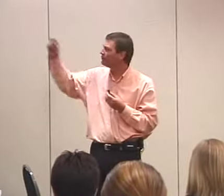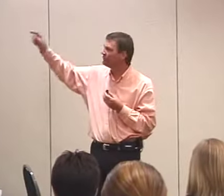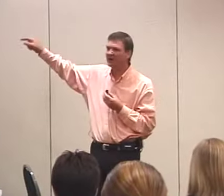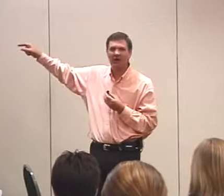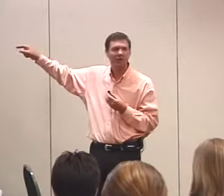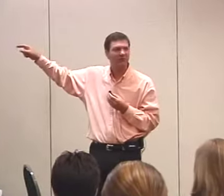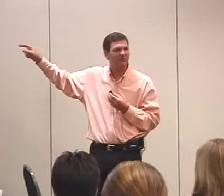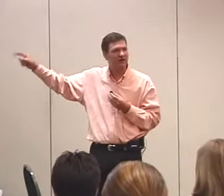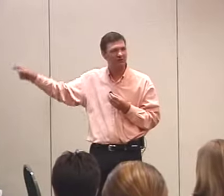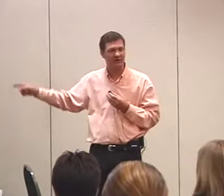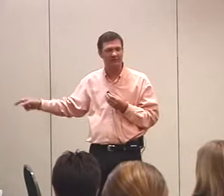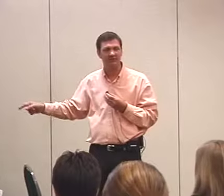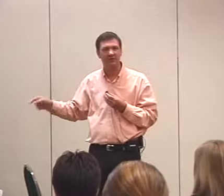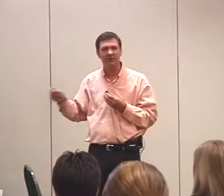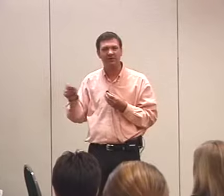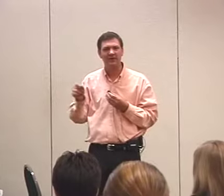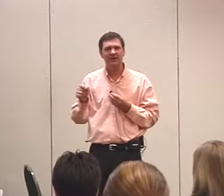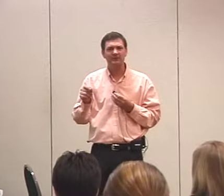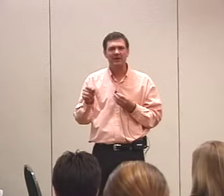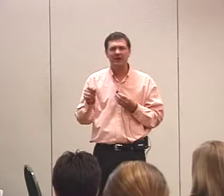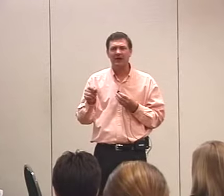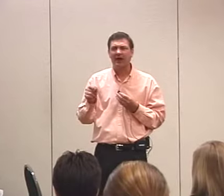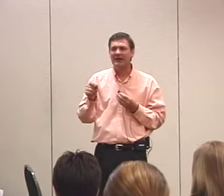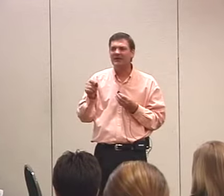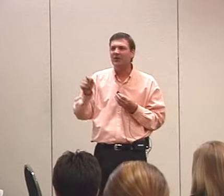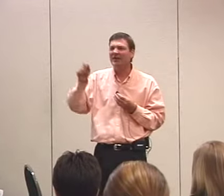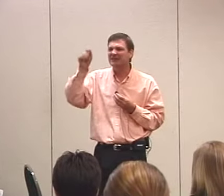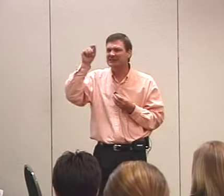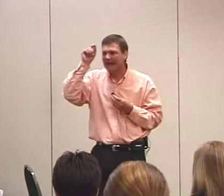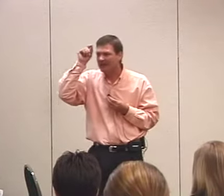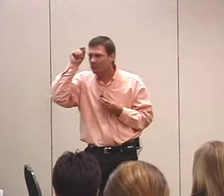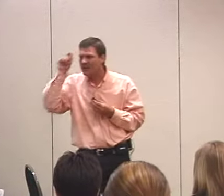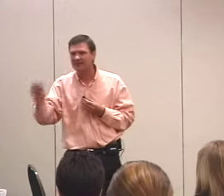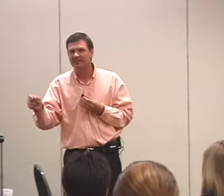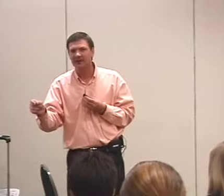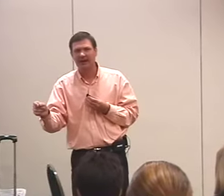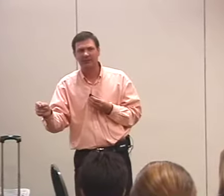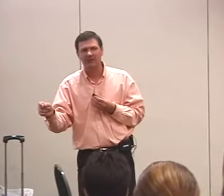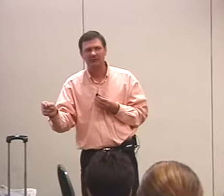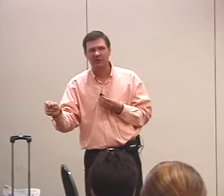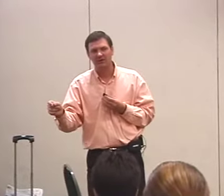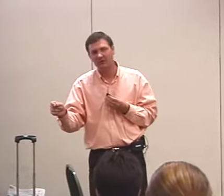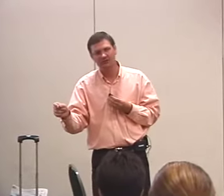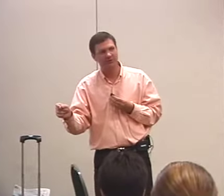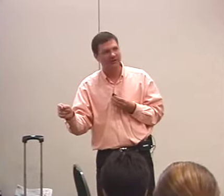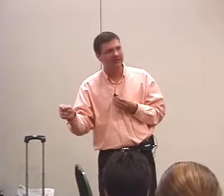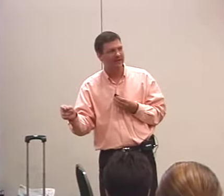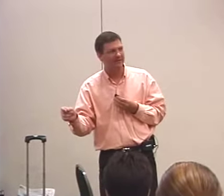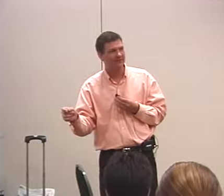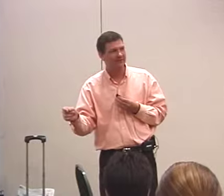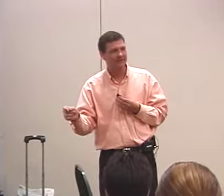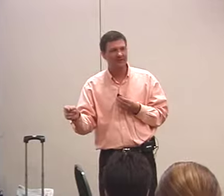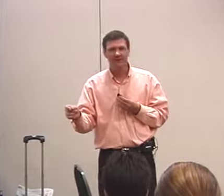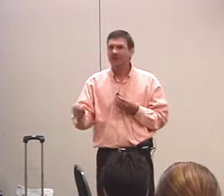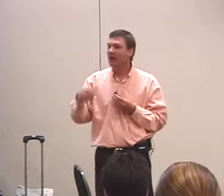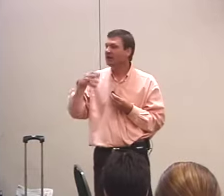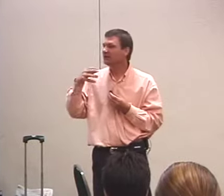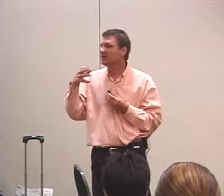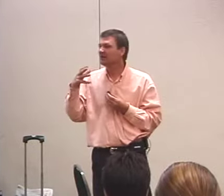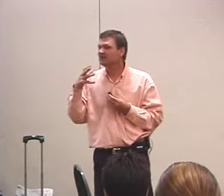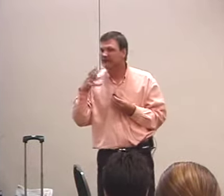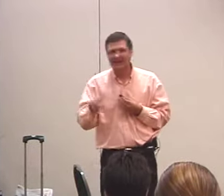help you figure out what function is. So I want you to think, I need to know exactly when this is going to happen. So what other questions do I need to ask?